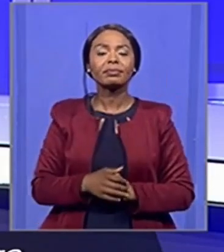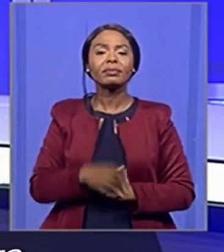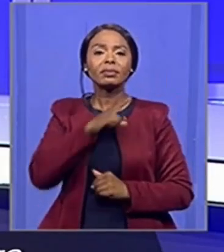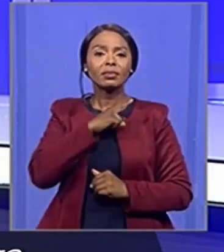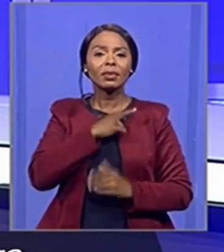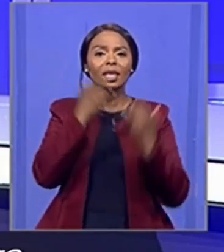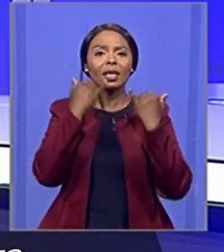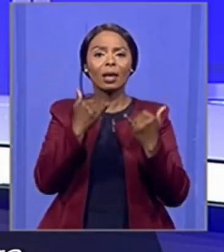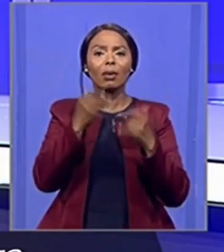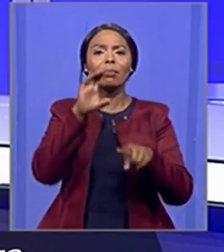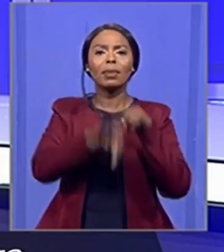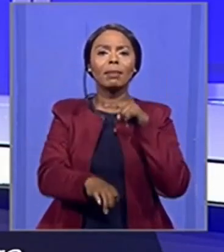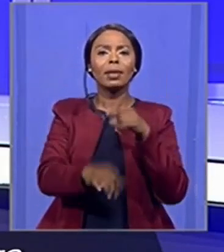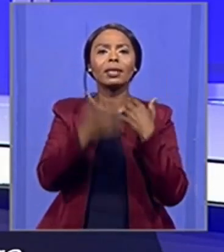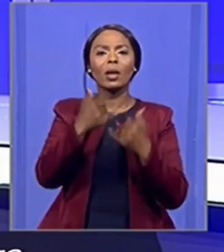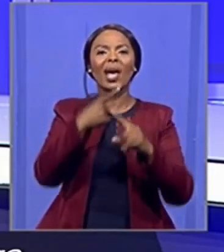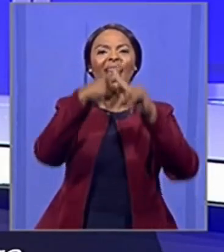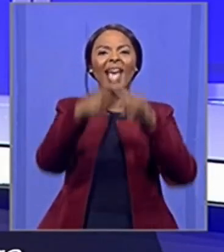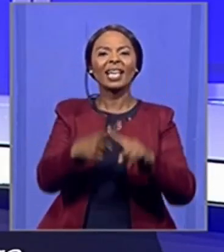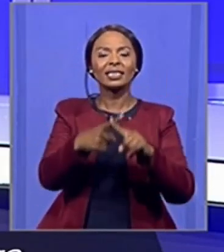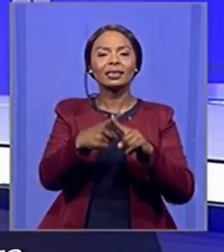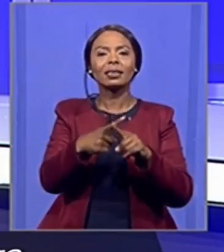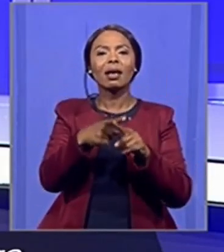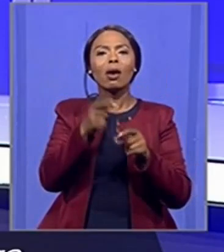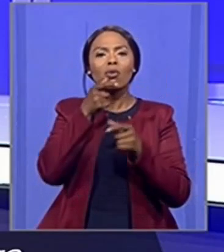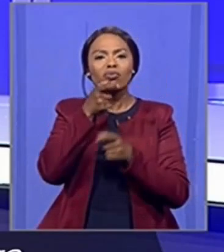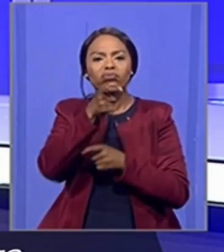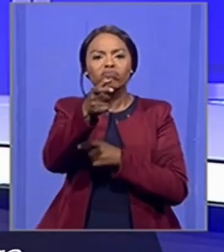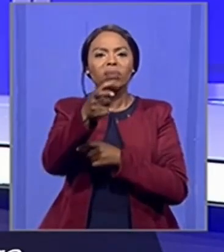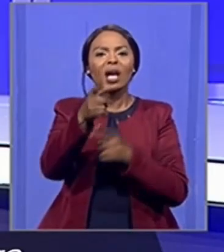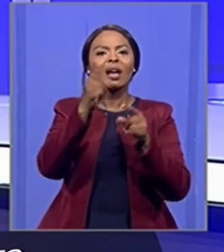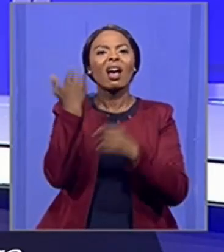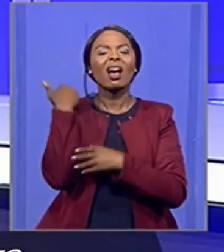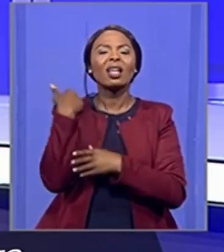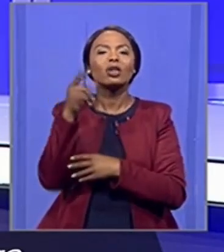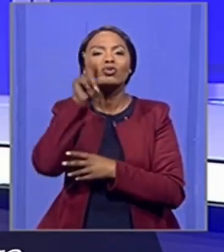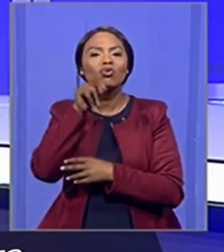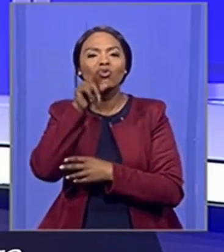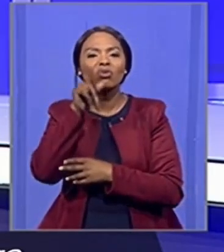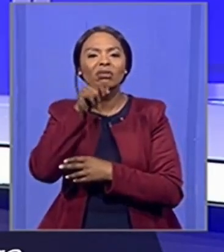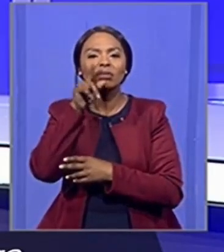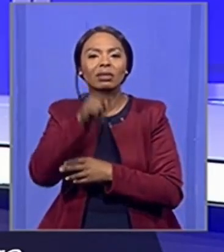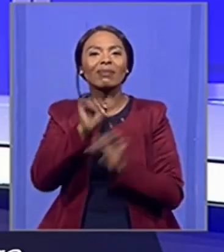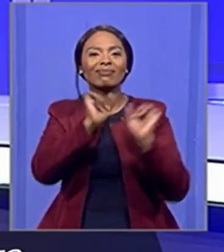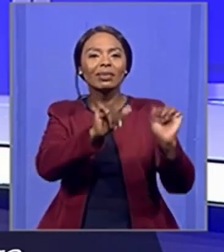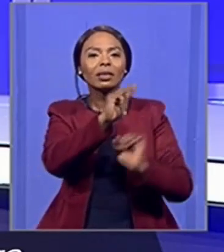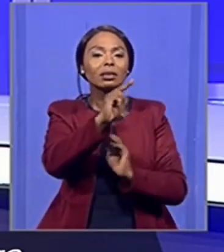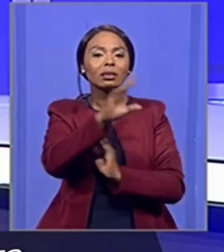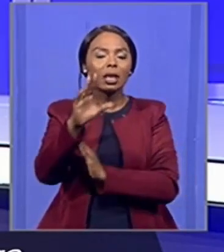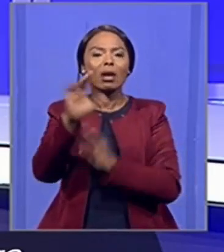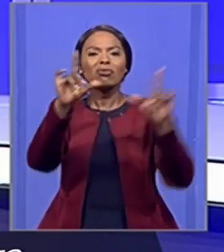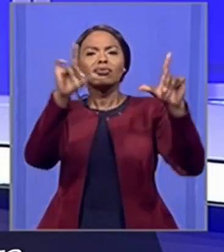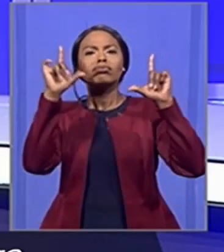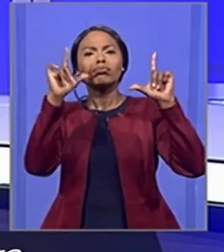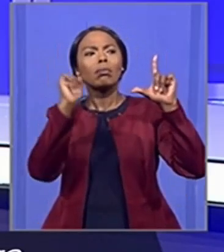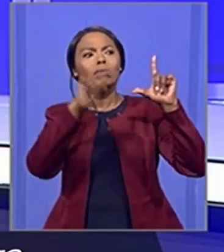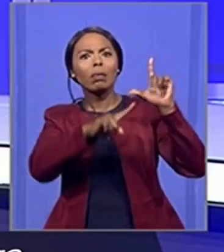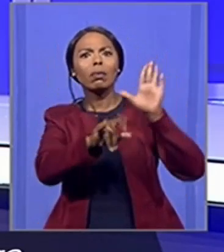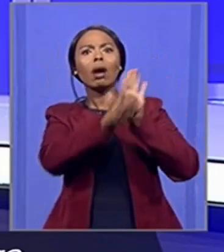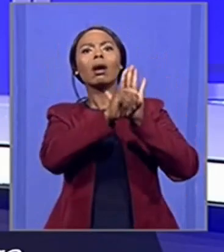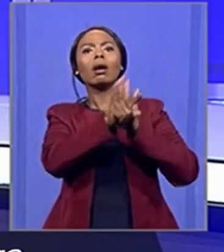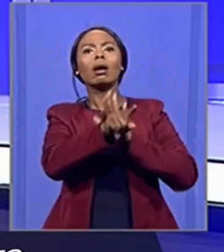ga gore letlakala la X leo peleng le bego le tsebega ka la Twitter la ANC go bontšhwe seswantšho sa